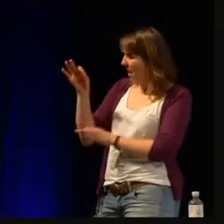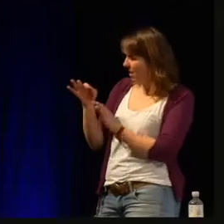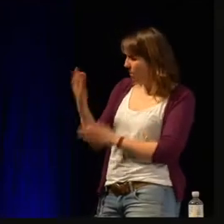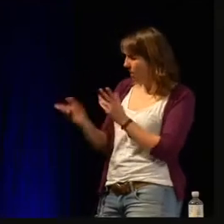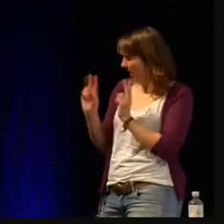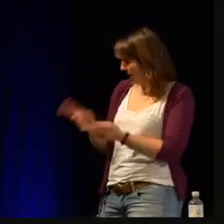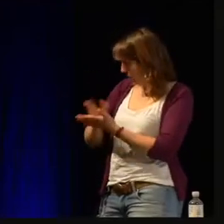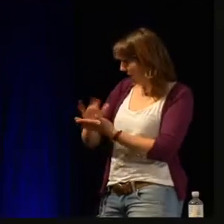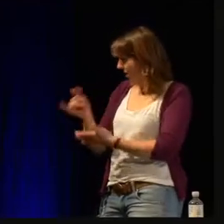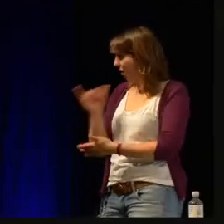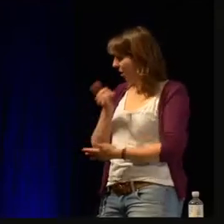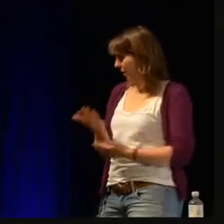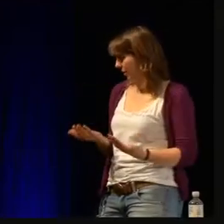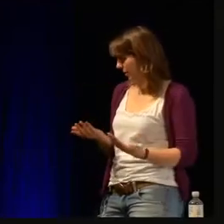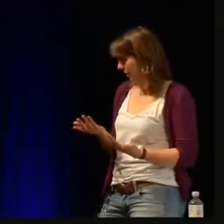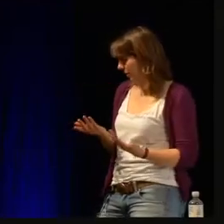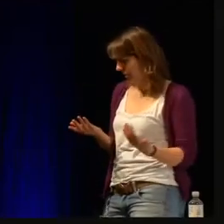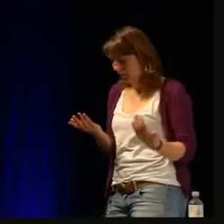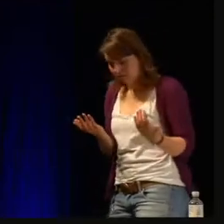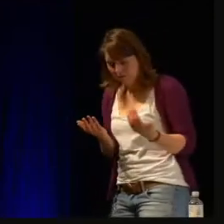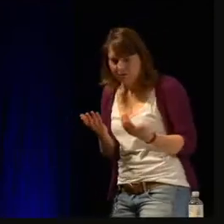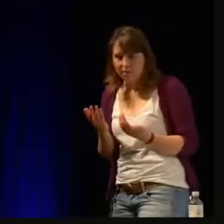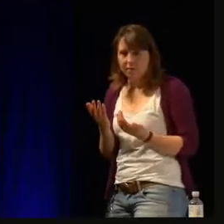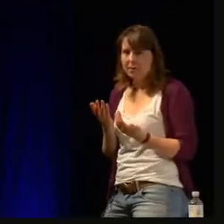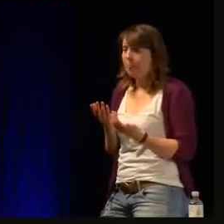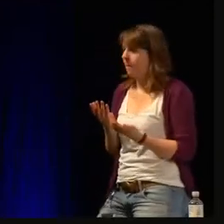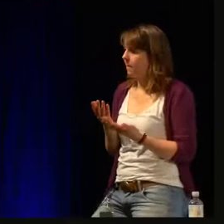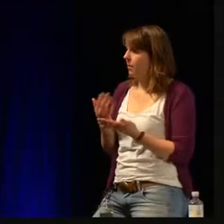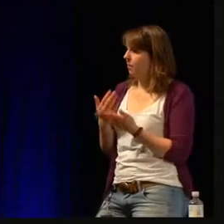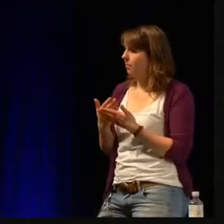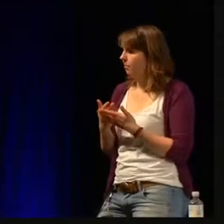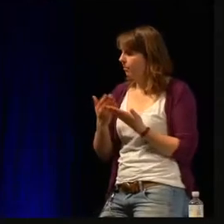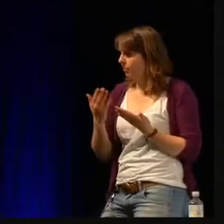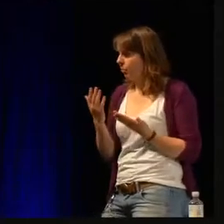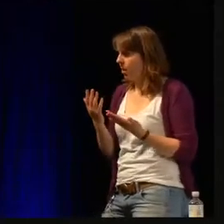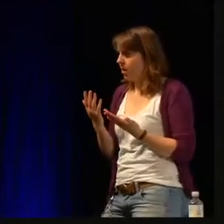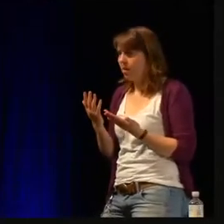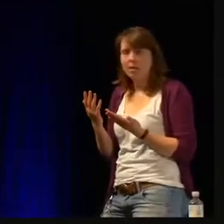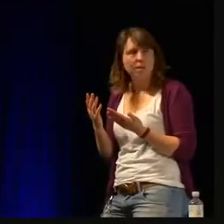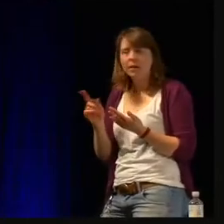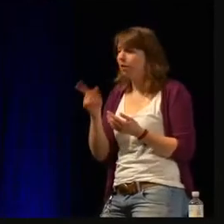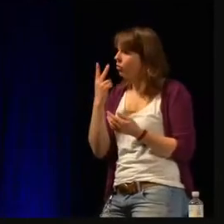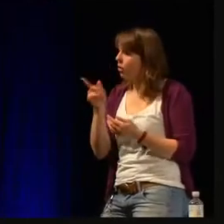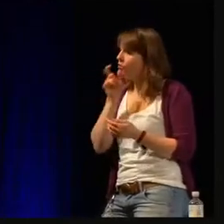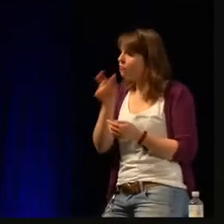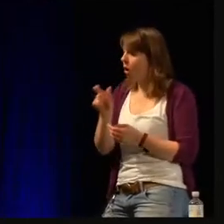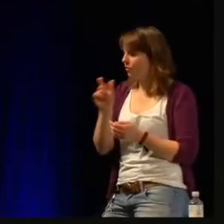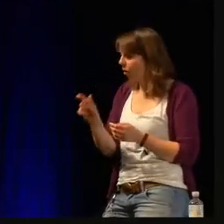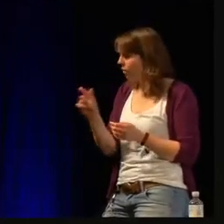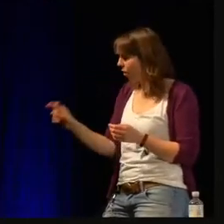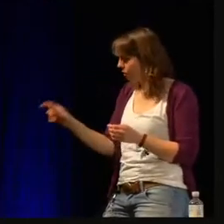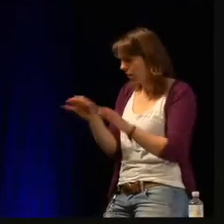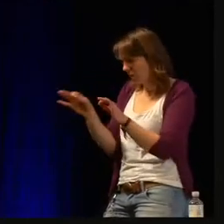text has been translated correctly. How can we test that? So word by word or paragraph